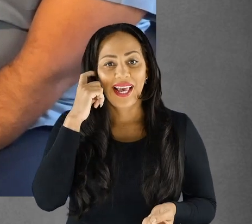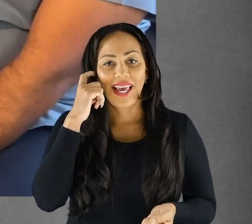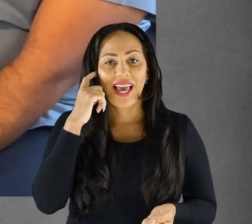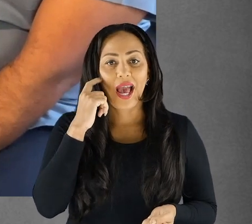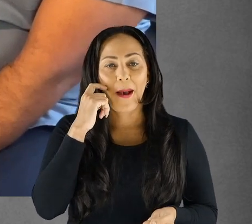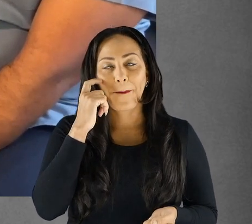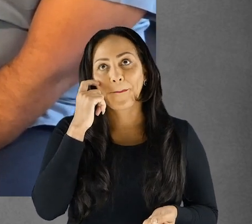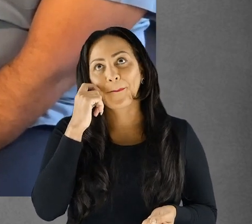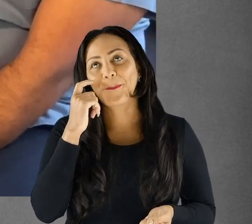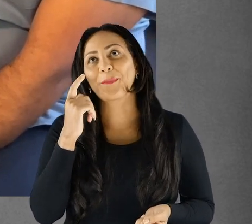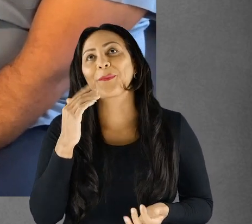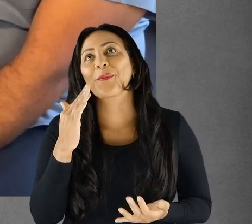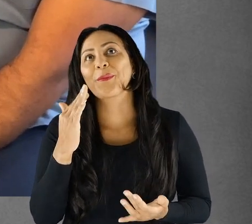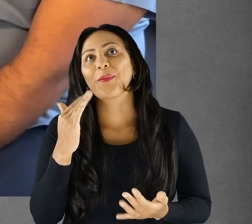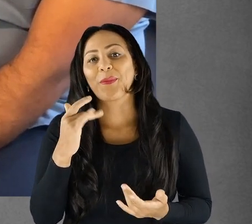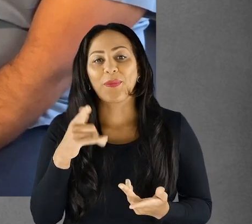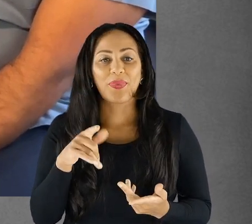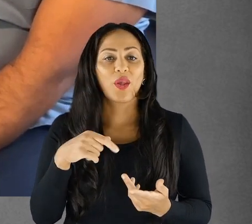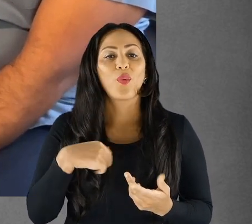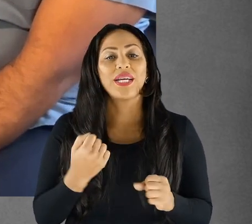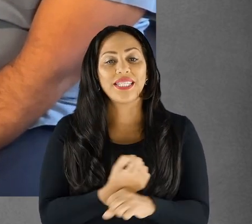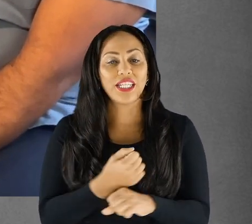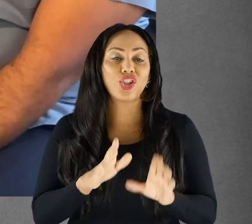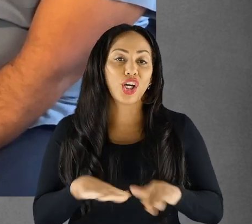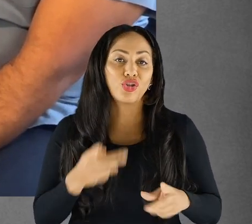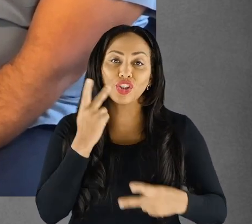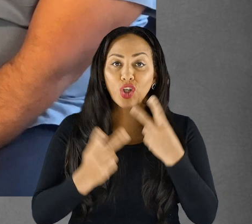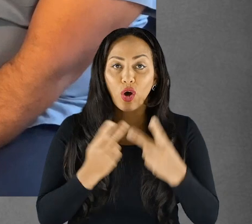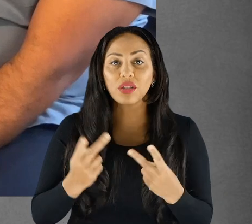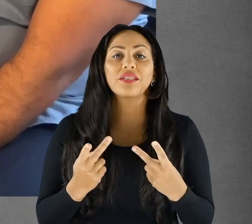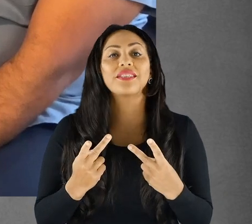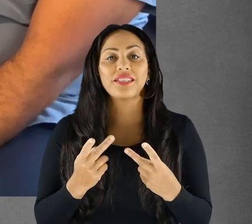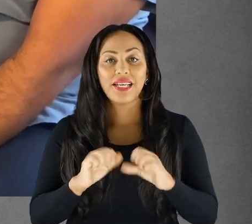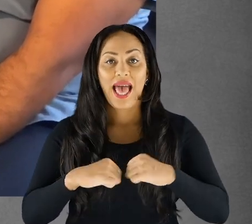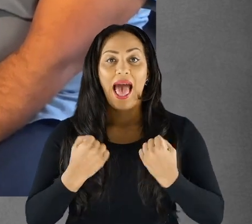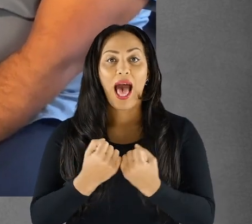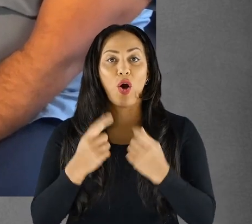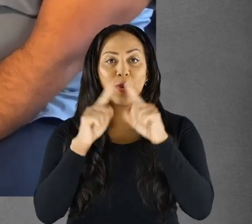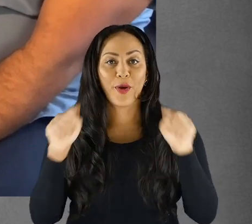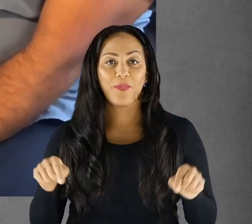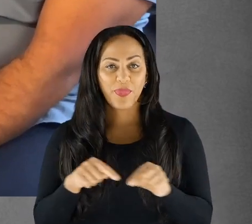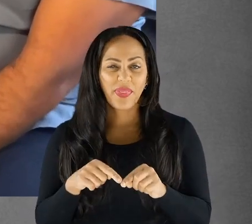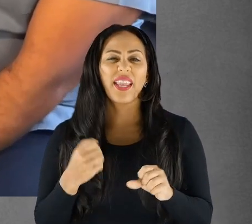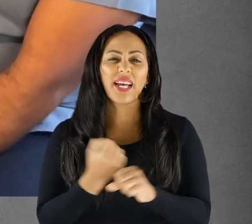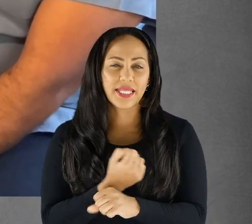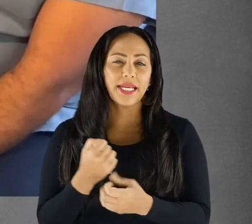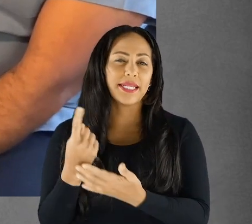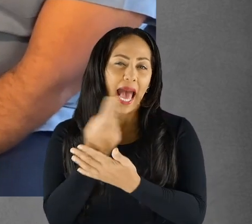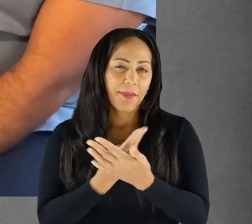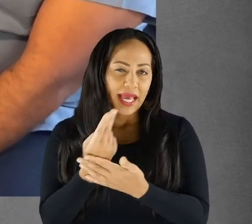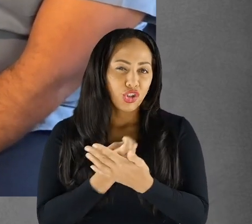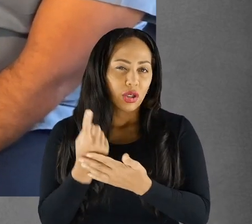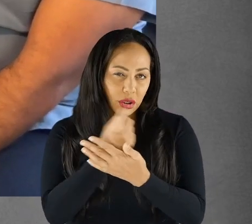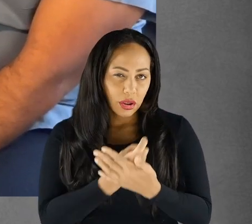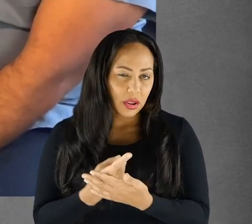into, there was a little album of children's songs that then I started working on animations for.